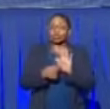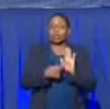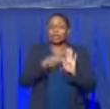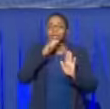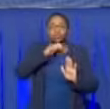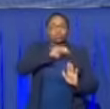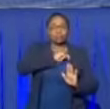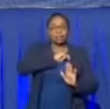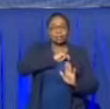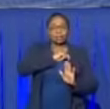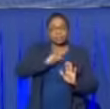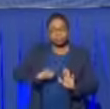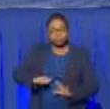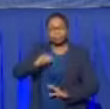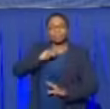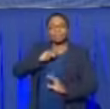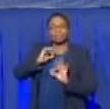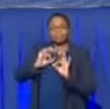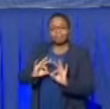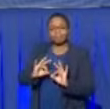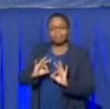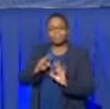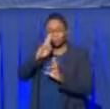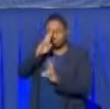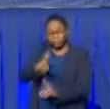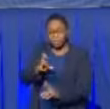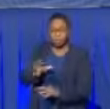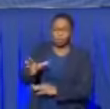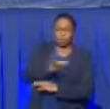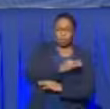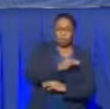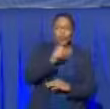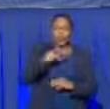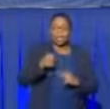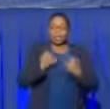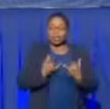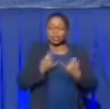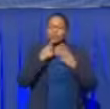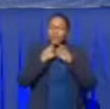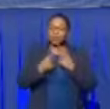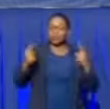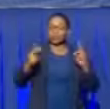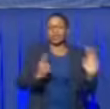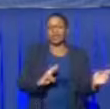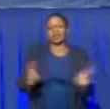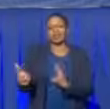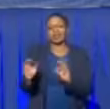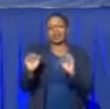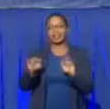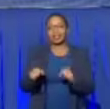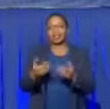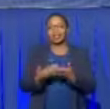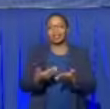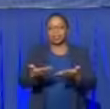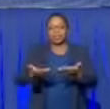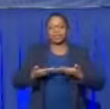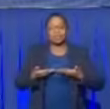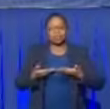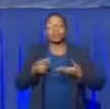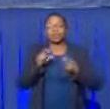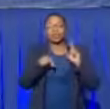and respect for all. We declare our readiness to receive the 1.7 million persons who've